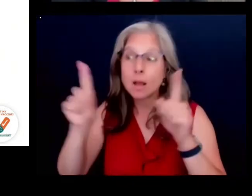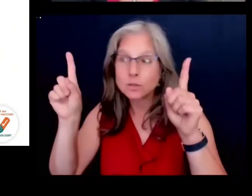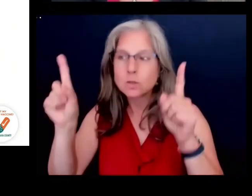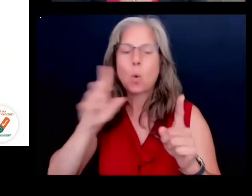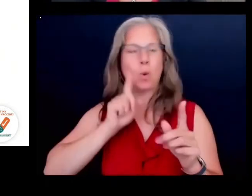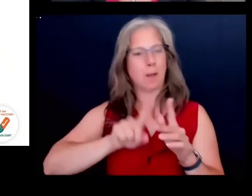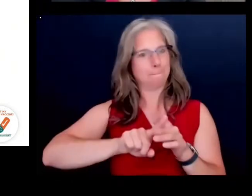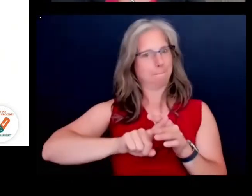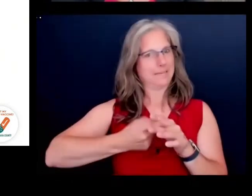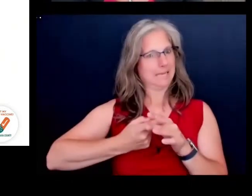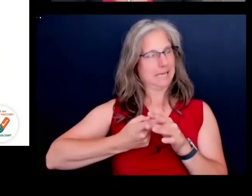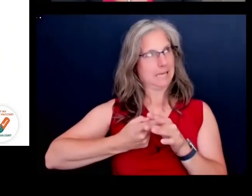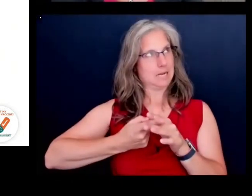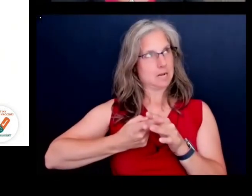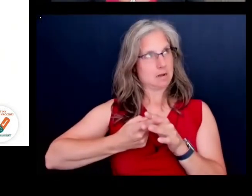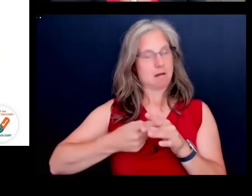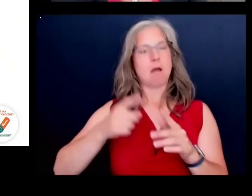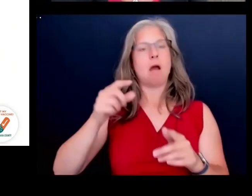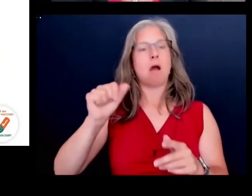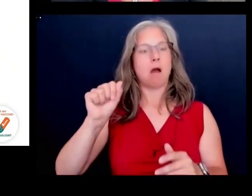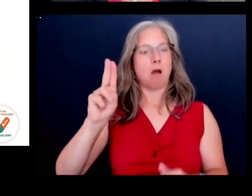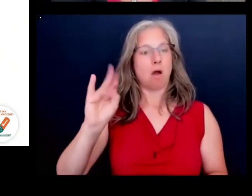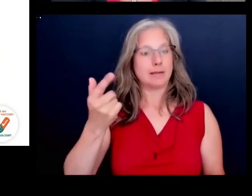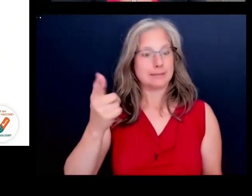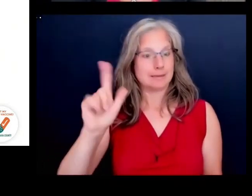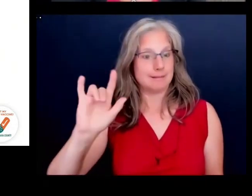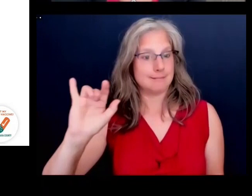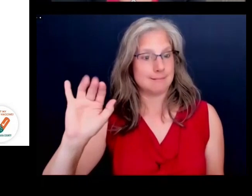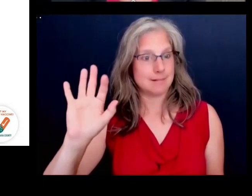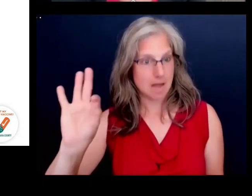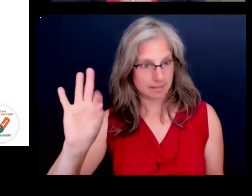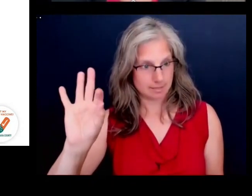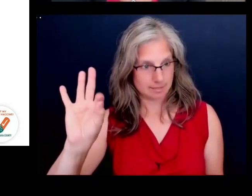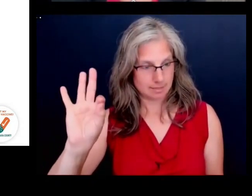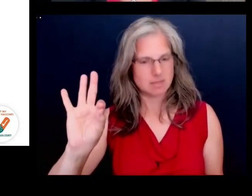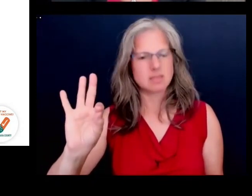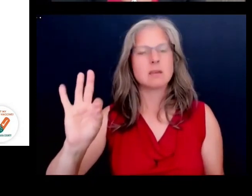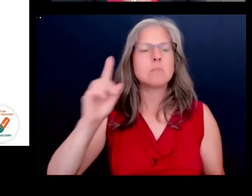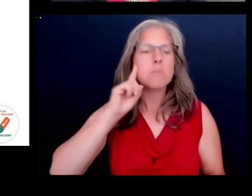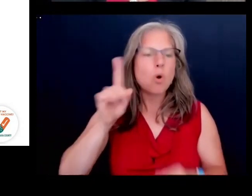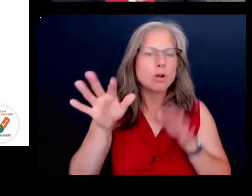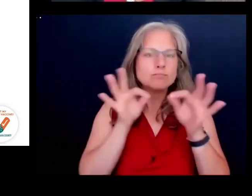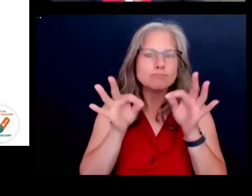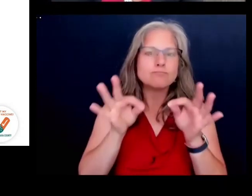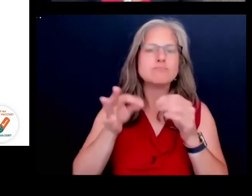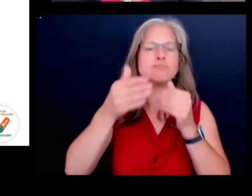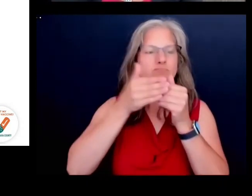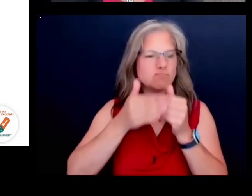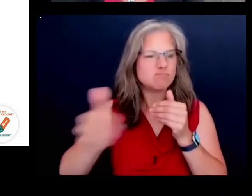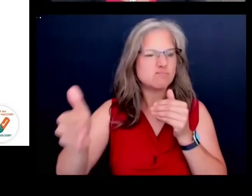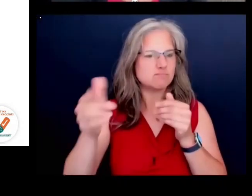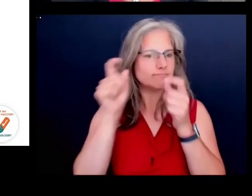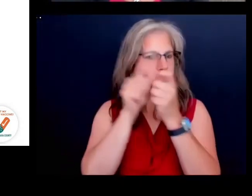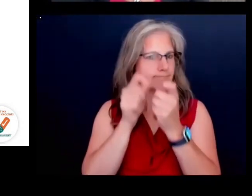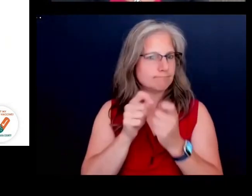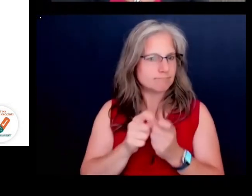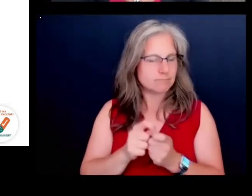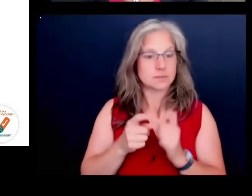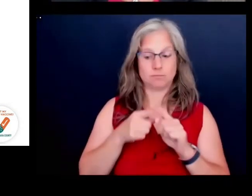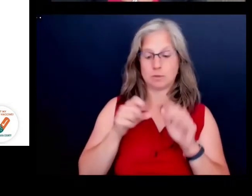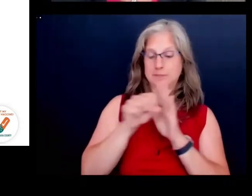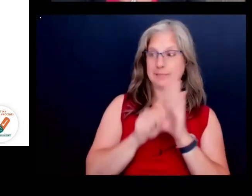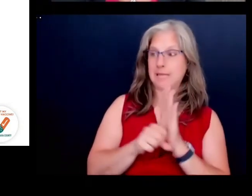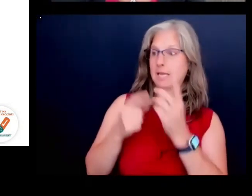be effective on August 9th. More operational details will be coming from